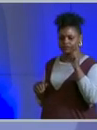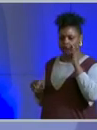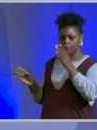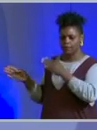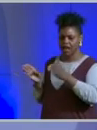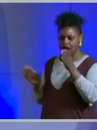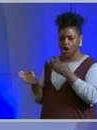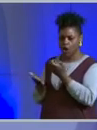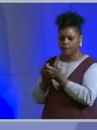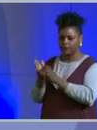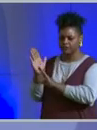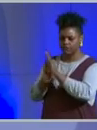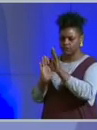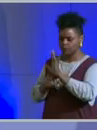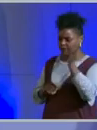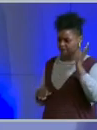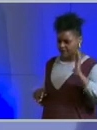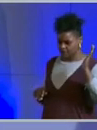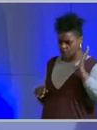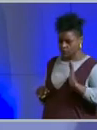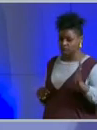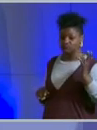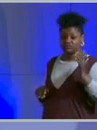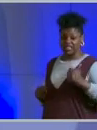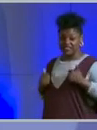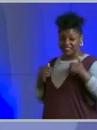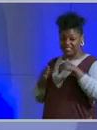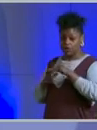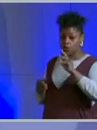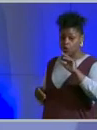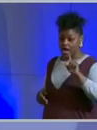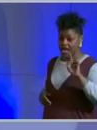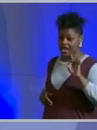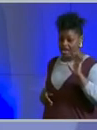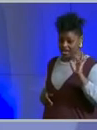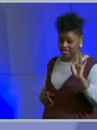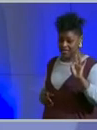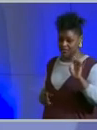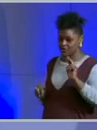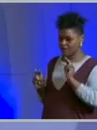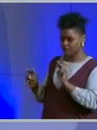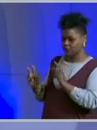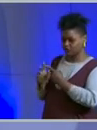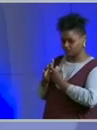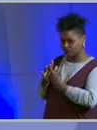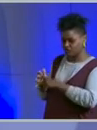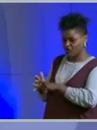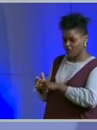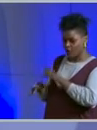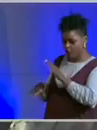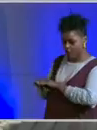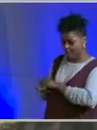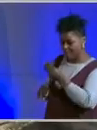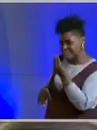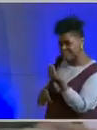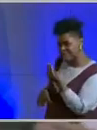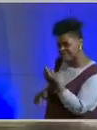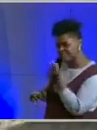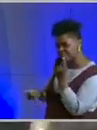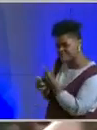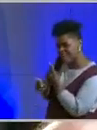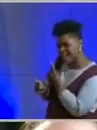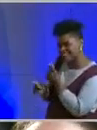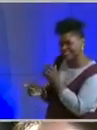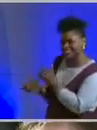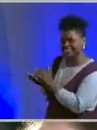Development. He's a resident of Ward 8, and he is looking forward to getting started on Monday, I guess, on Monday. And